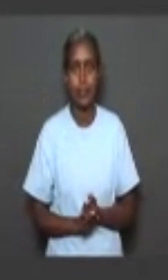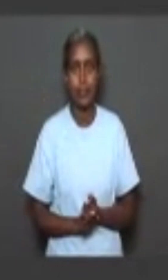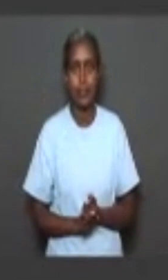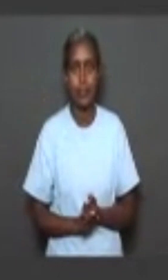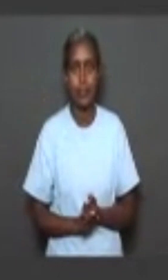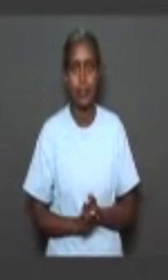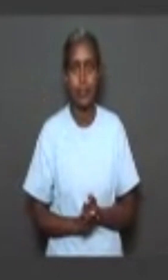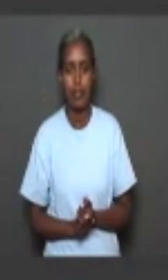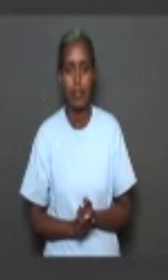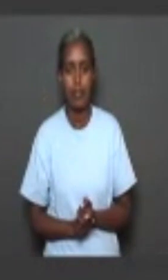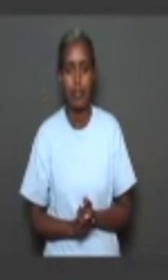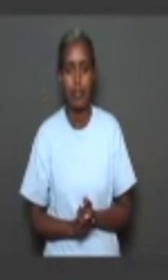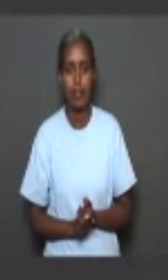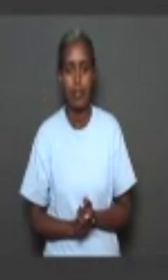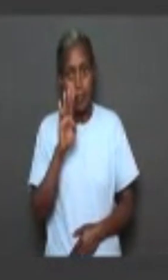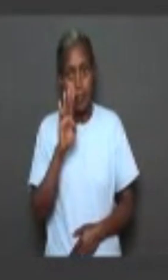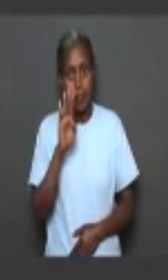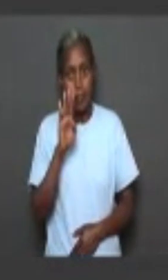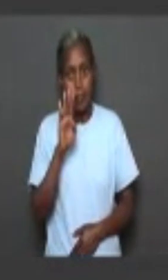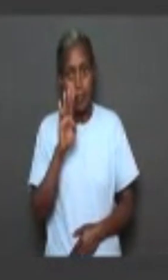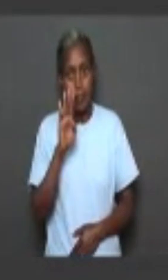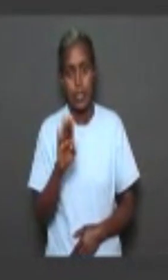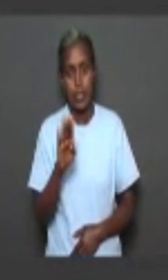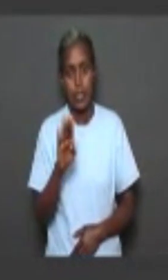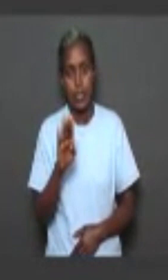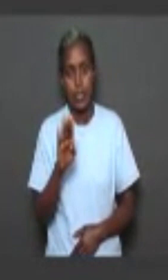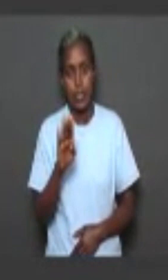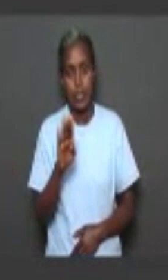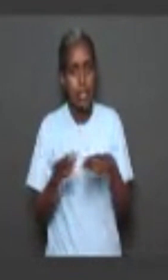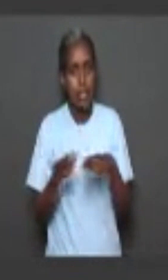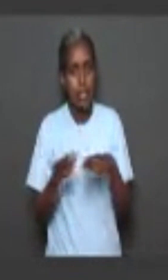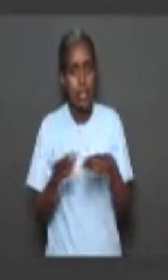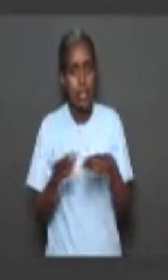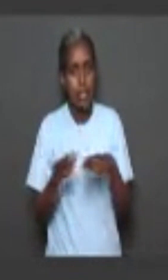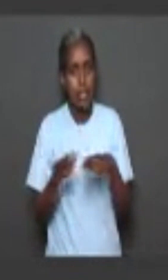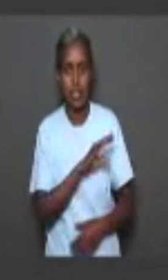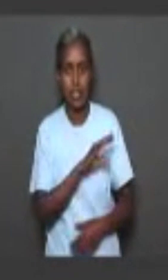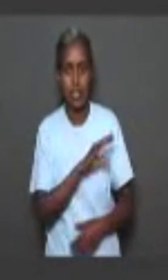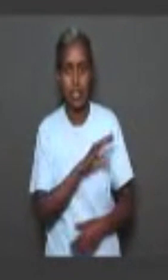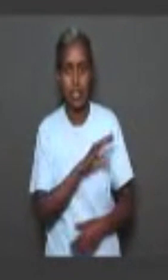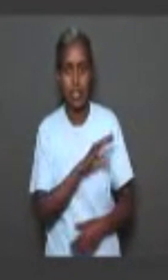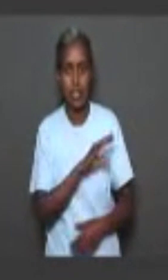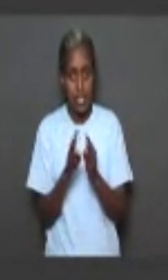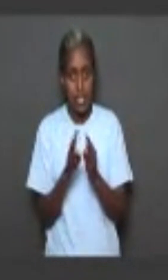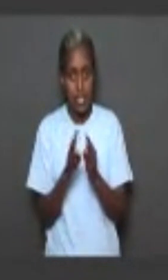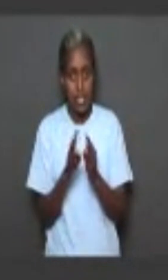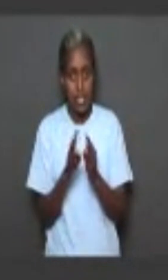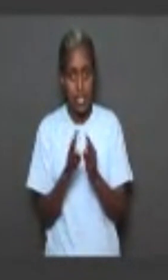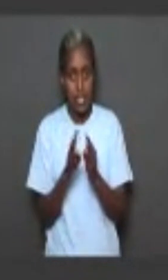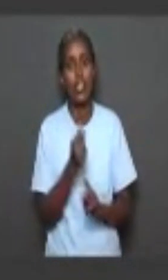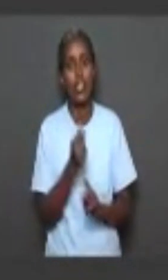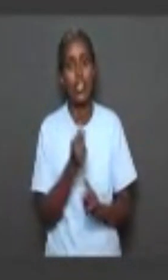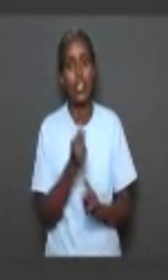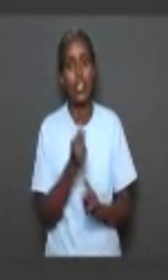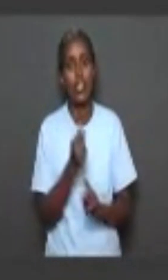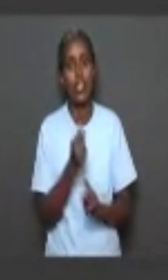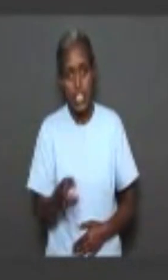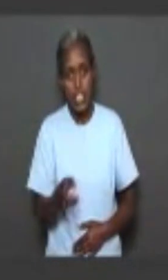For B, the empty set and the set containing H and